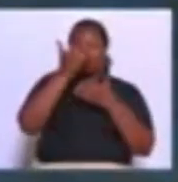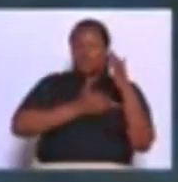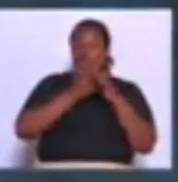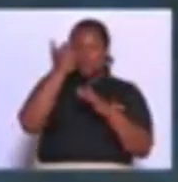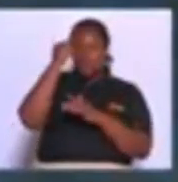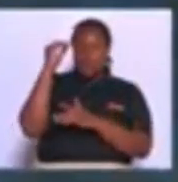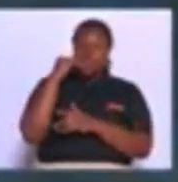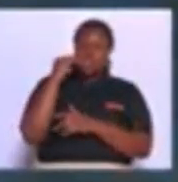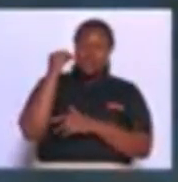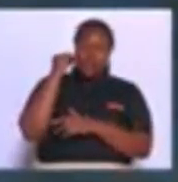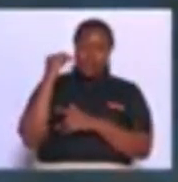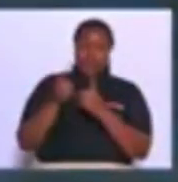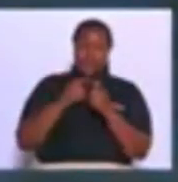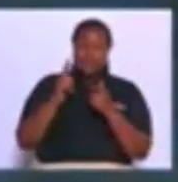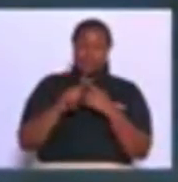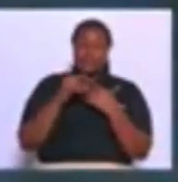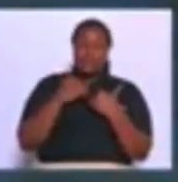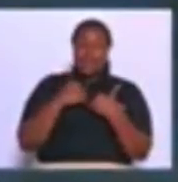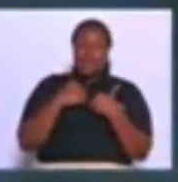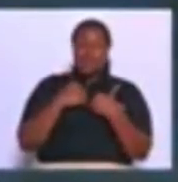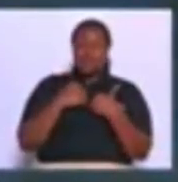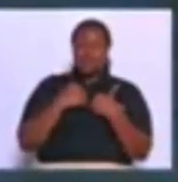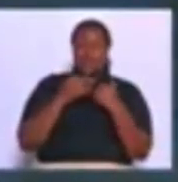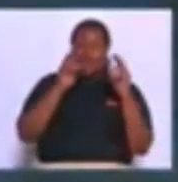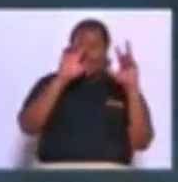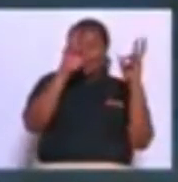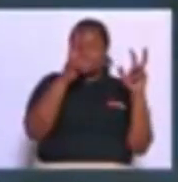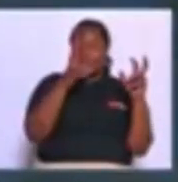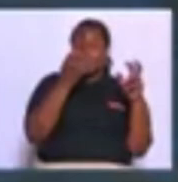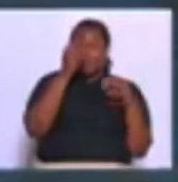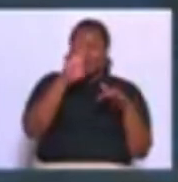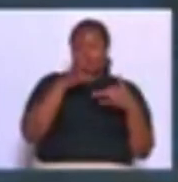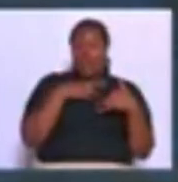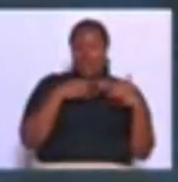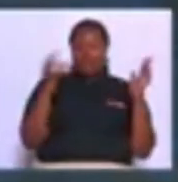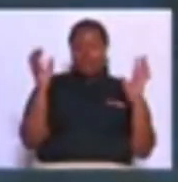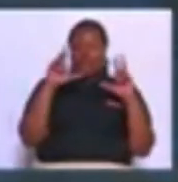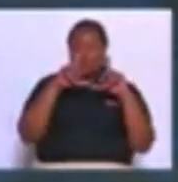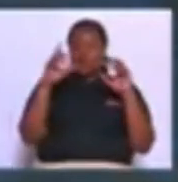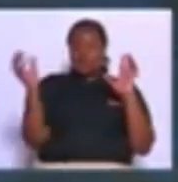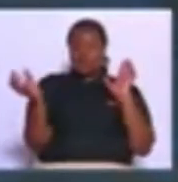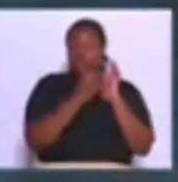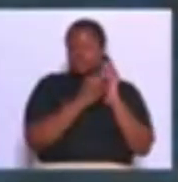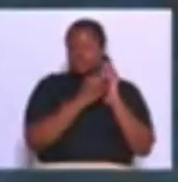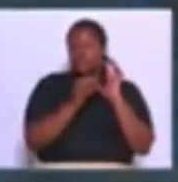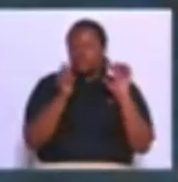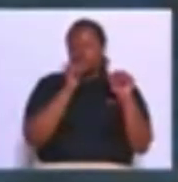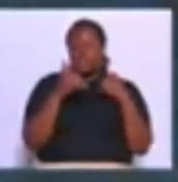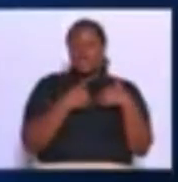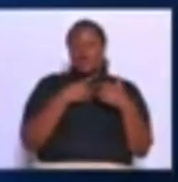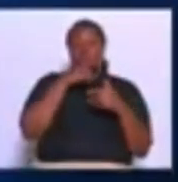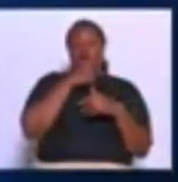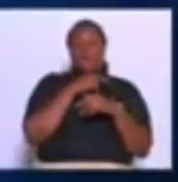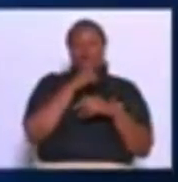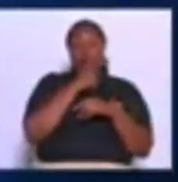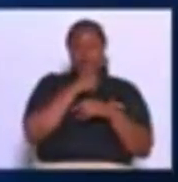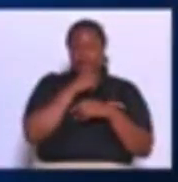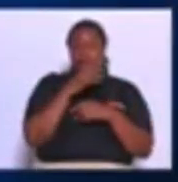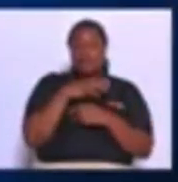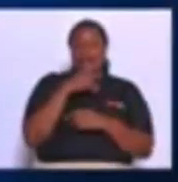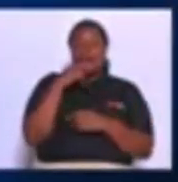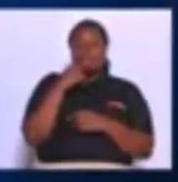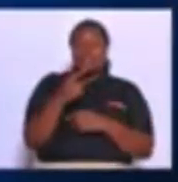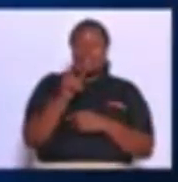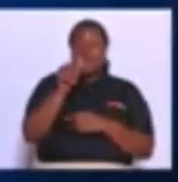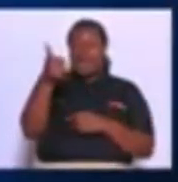home, they have a slogan, they have a monument, and it has a boy, and it's just